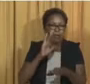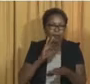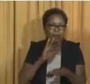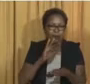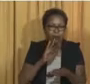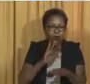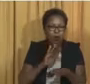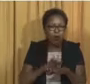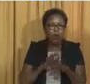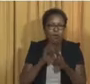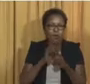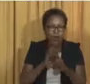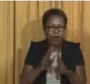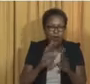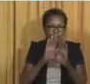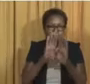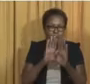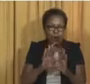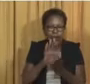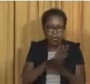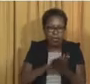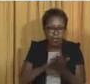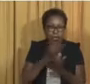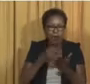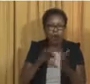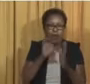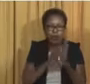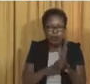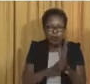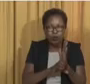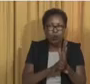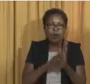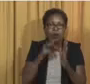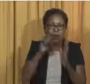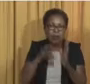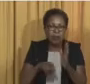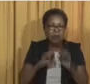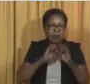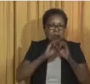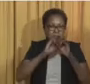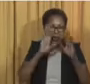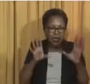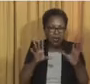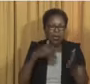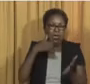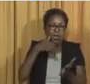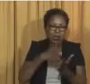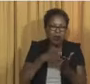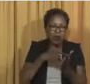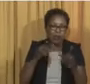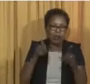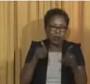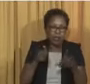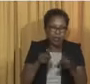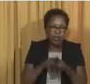the fundamental aspects of the Constitution is transparent, inclusive, engenders the